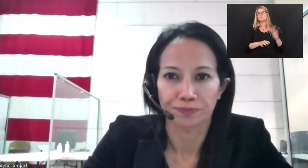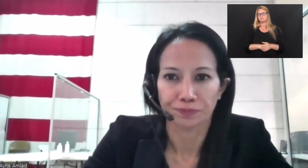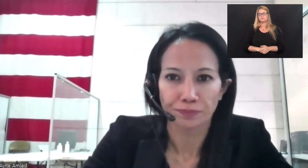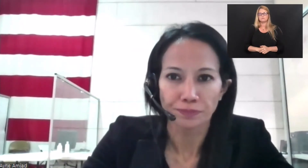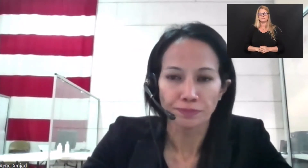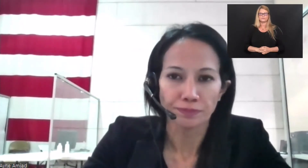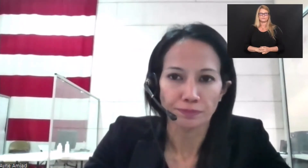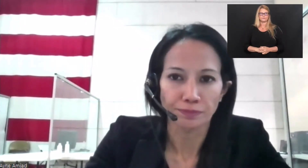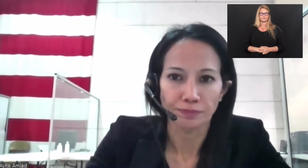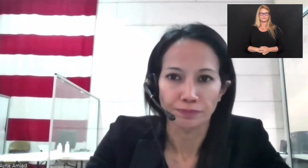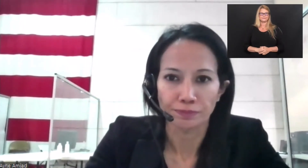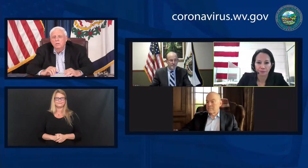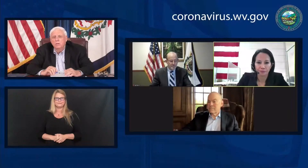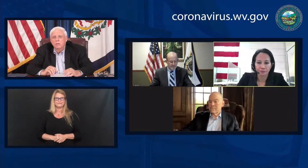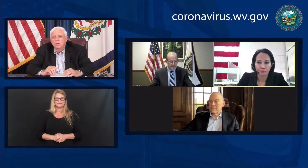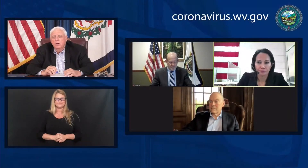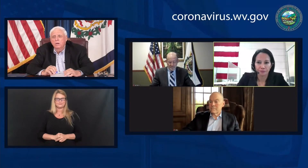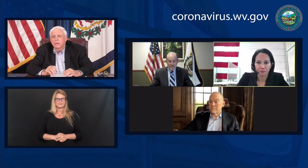now.